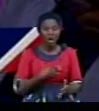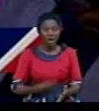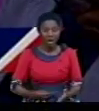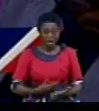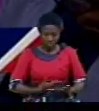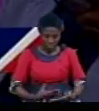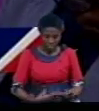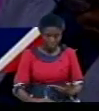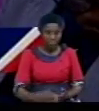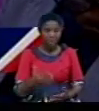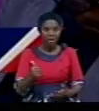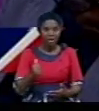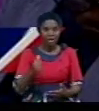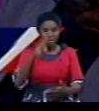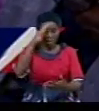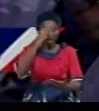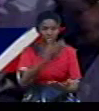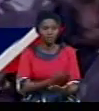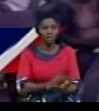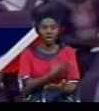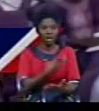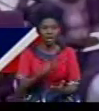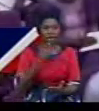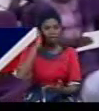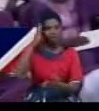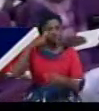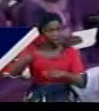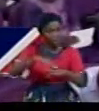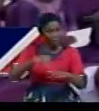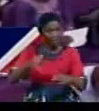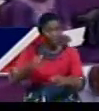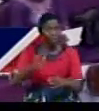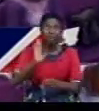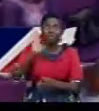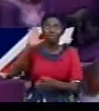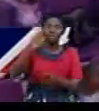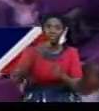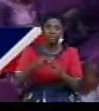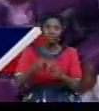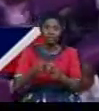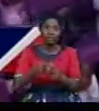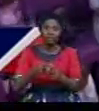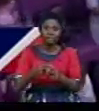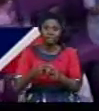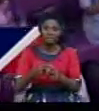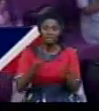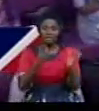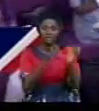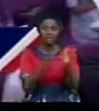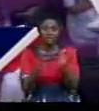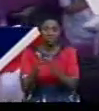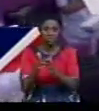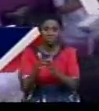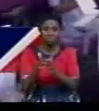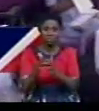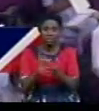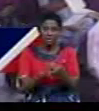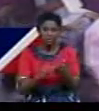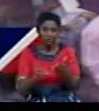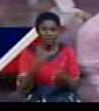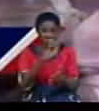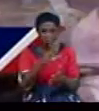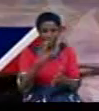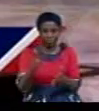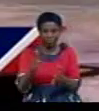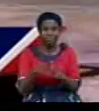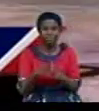a son and shall call his name Jesus versatile